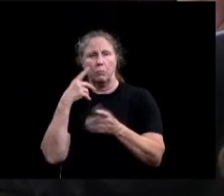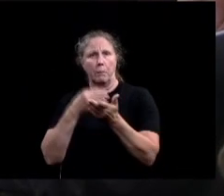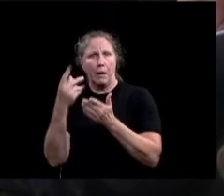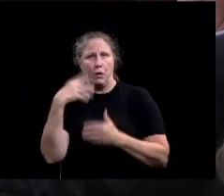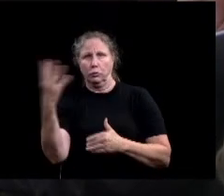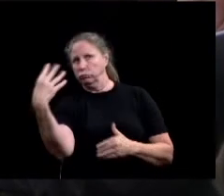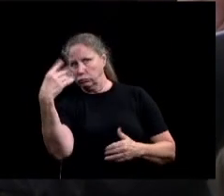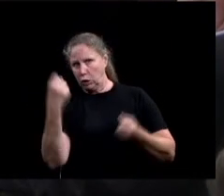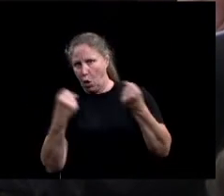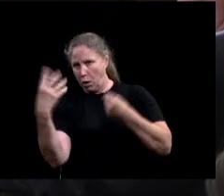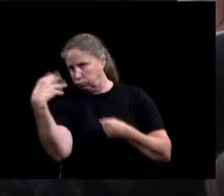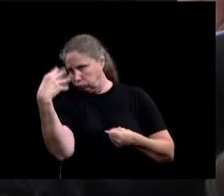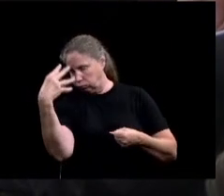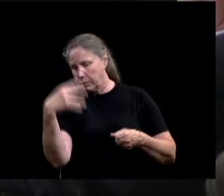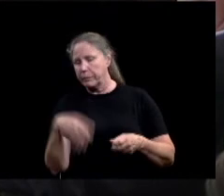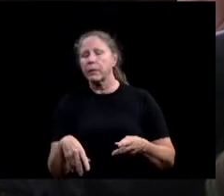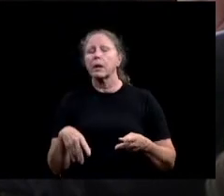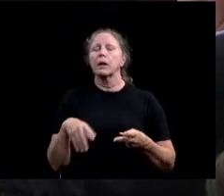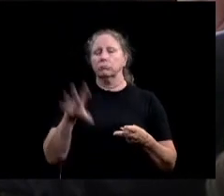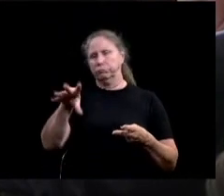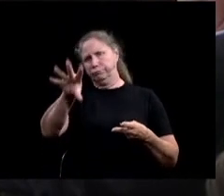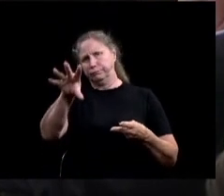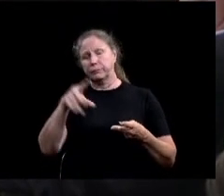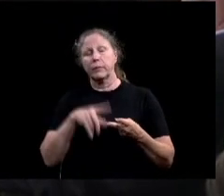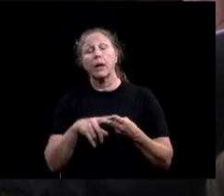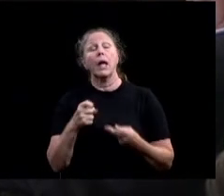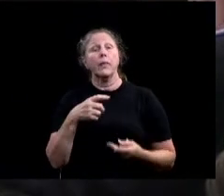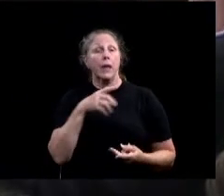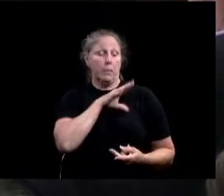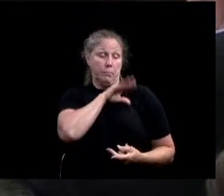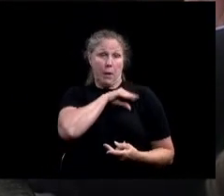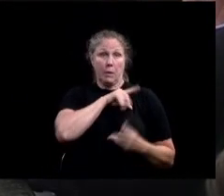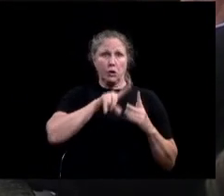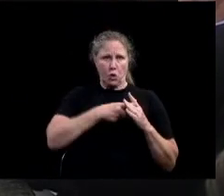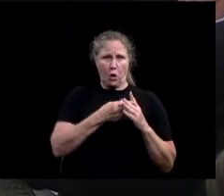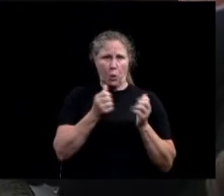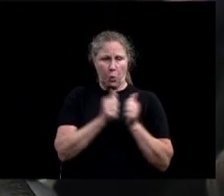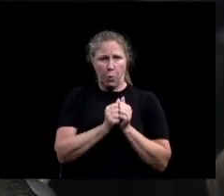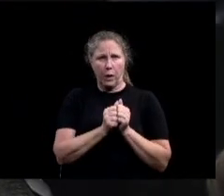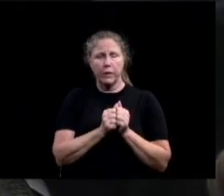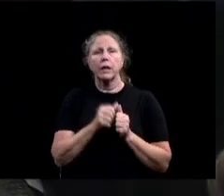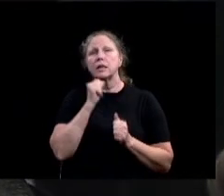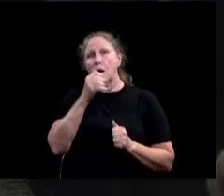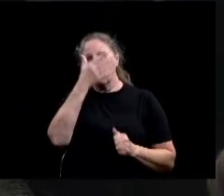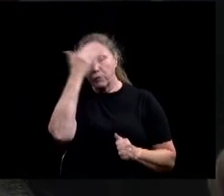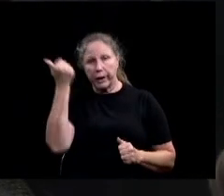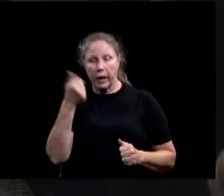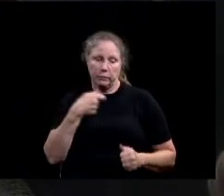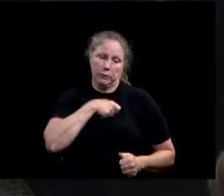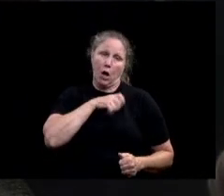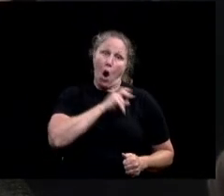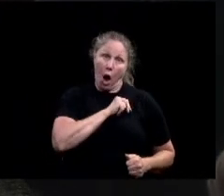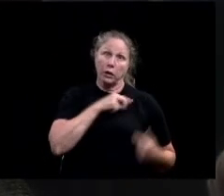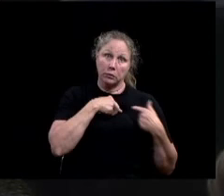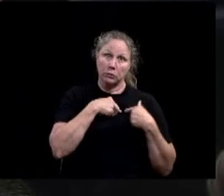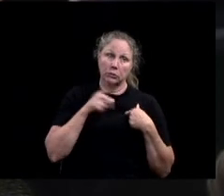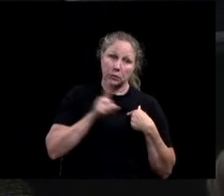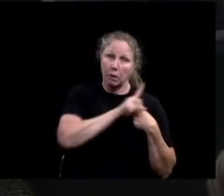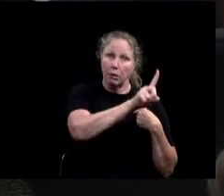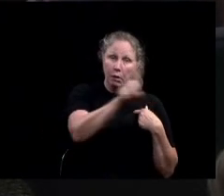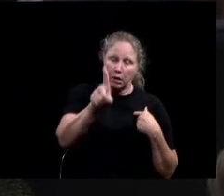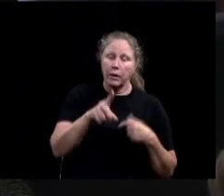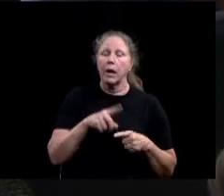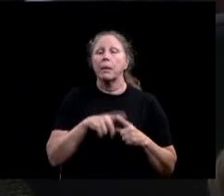body worn cameras, we started off with, hey, don't forget to turn your cameras on. But we have had some sustained internal affairs complaints